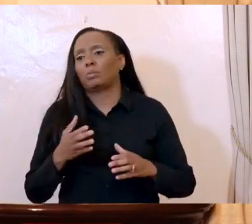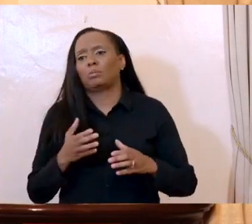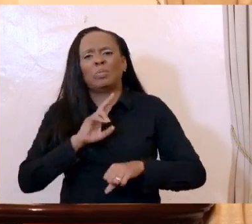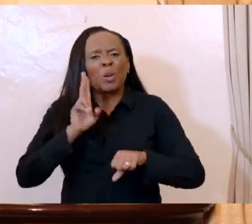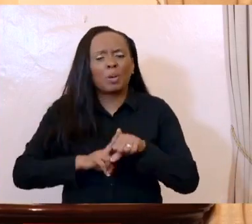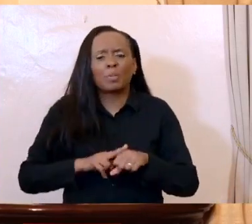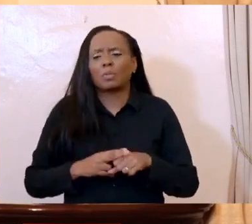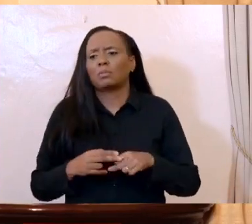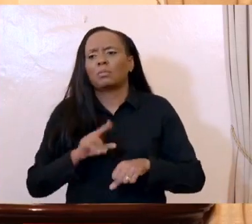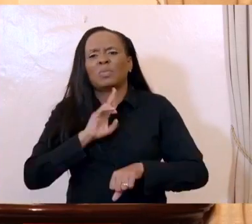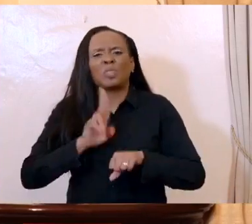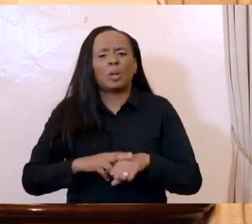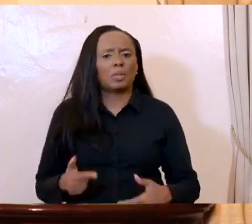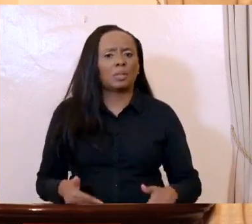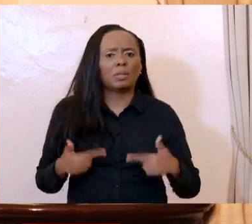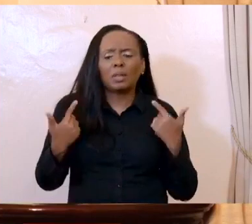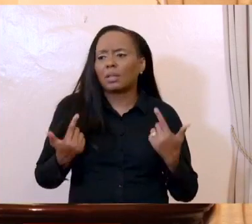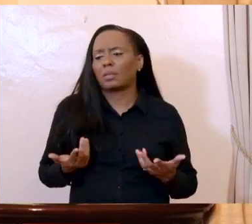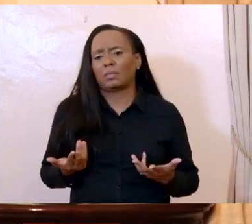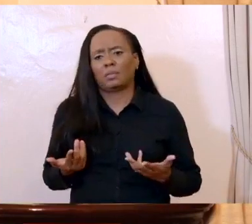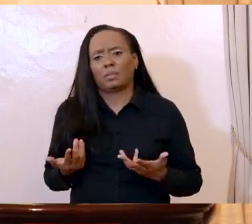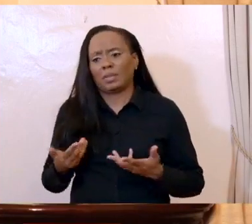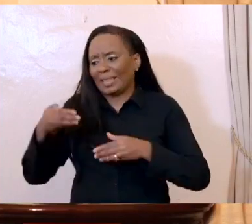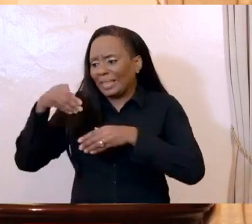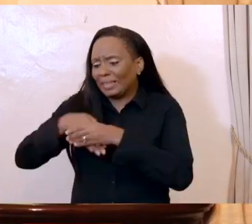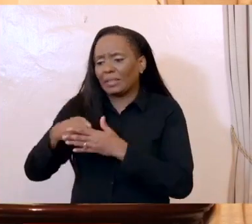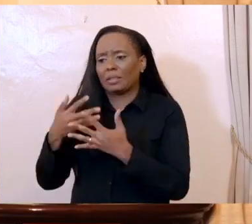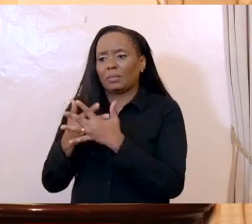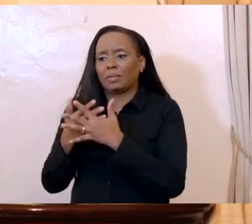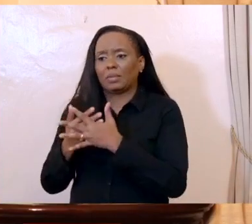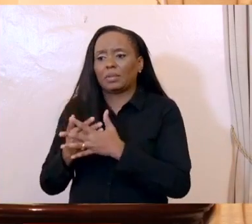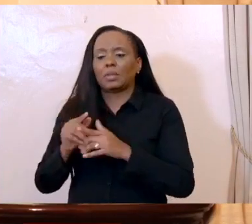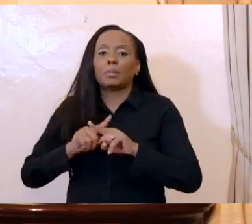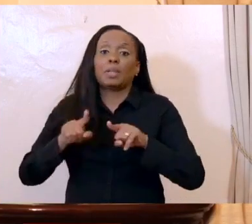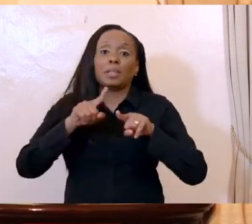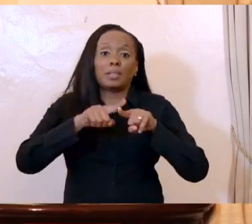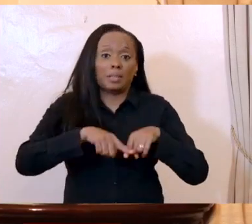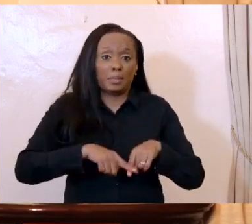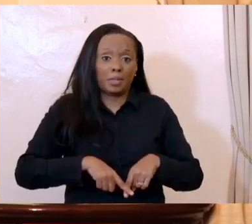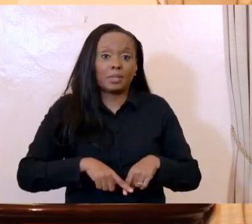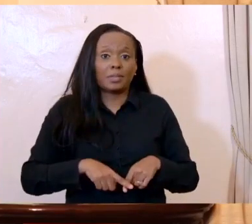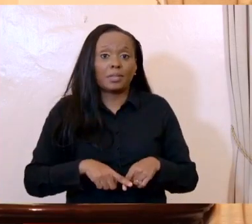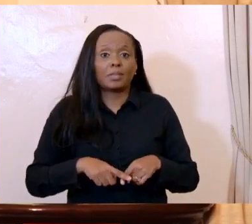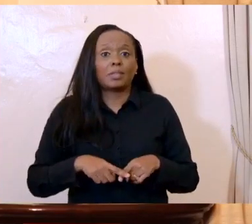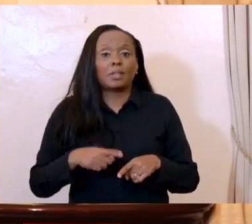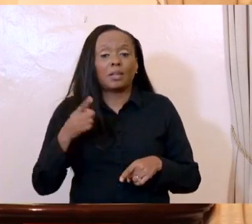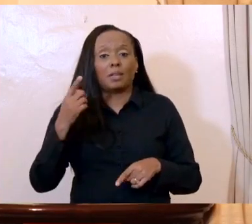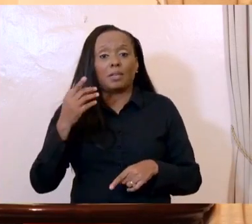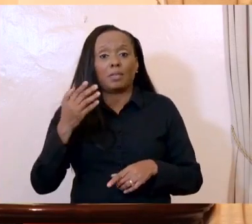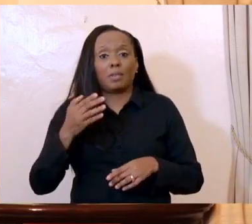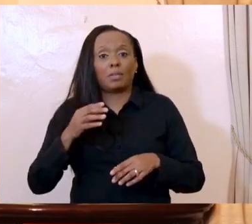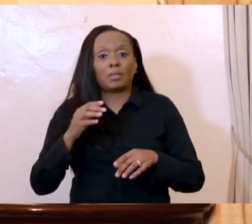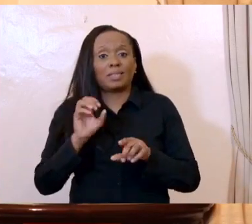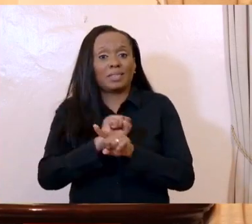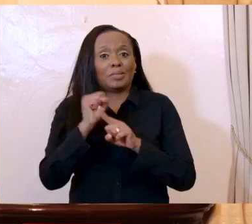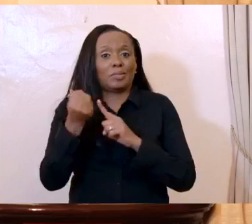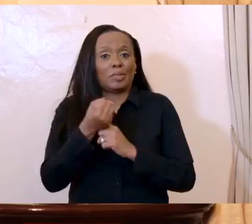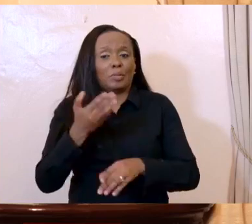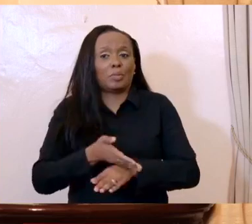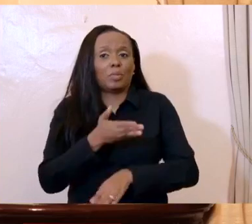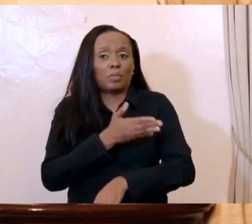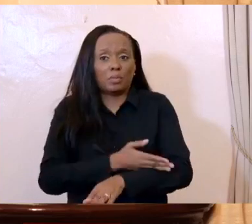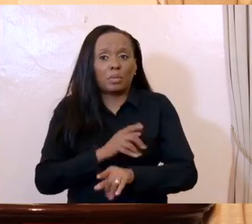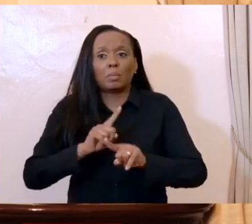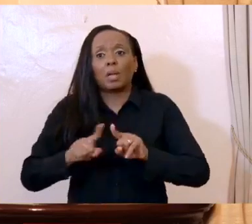life while still serving their sentence, and a lot of that is conditional on our complement improving. But as I said, we're doing the best that we